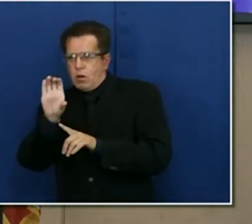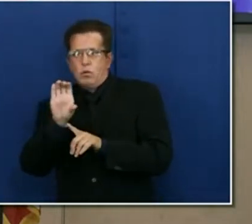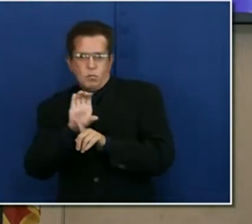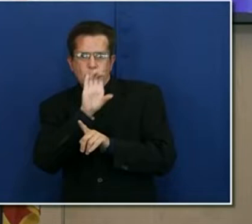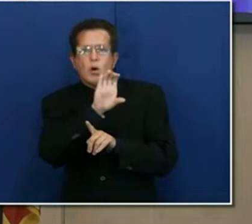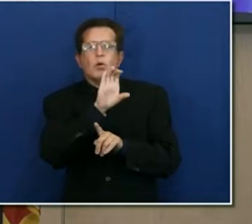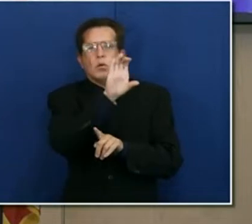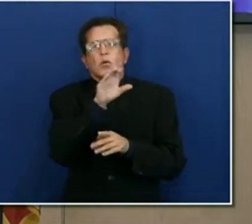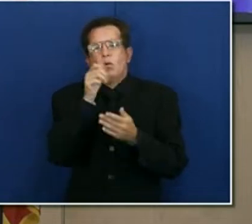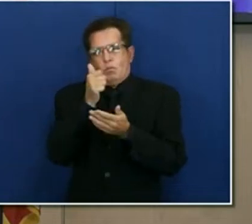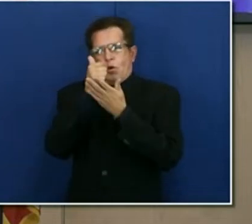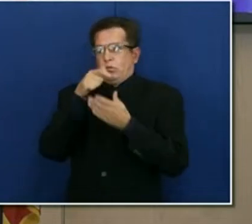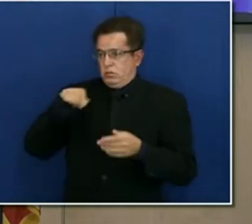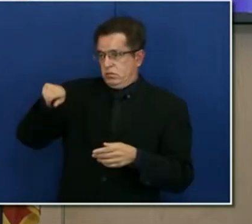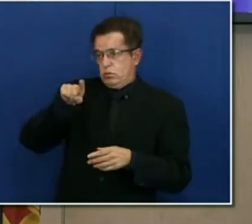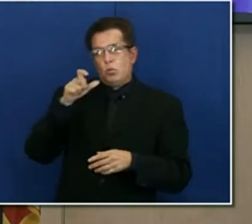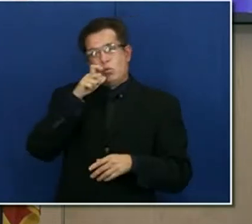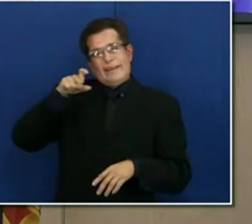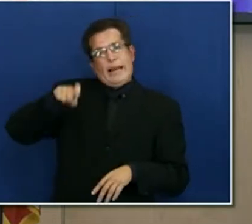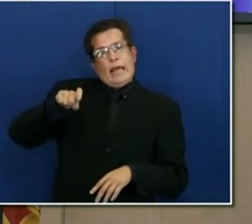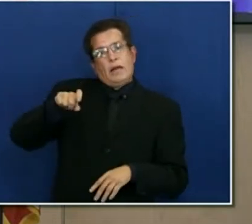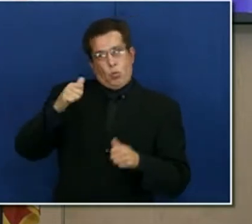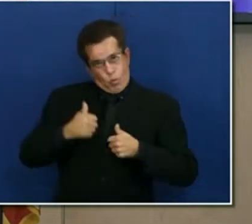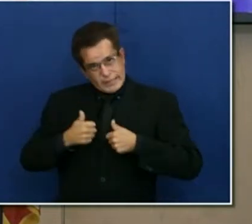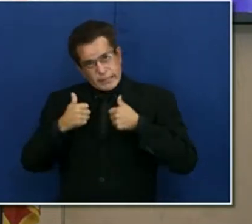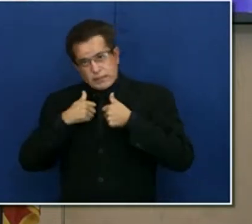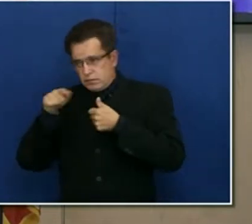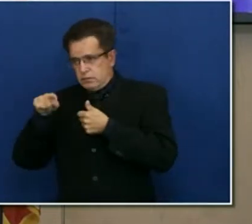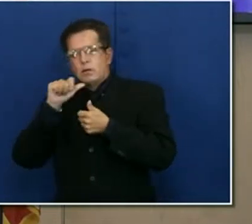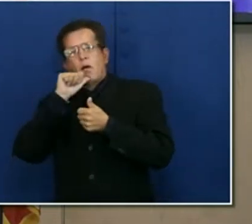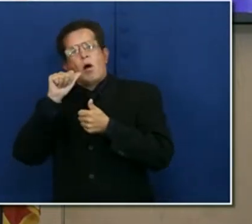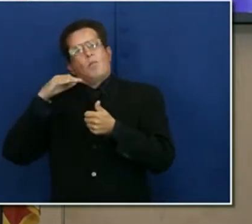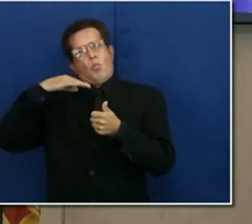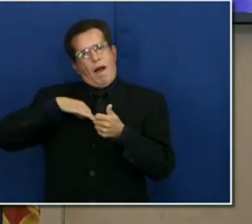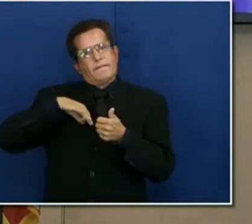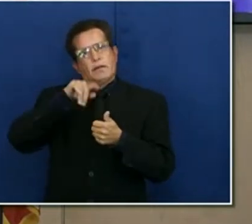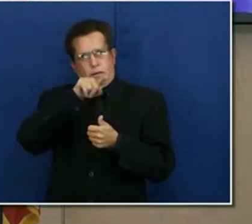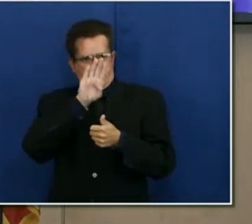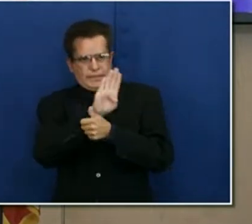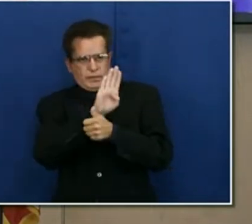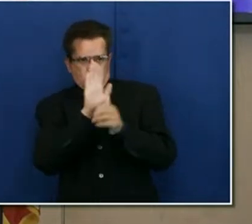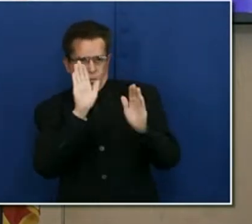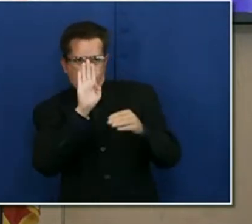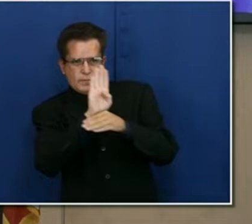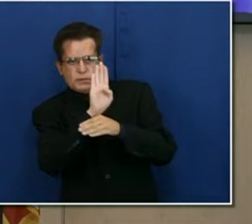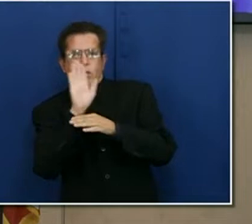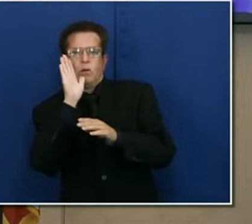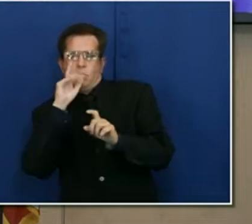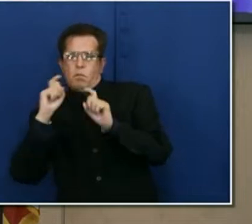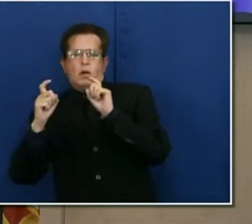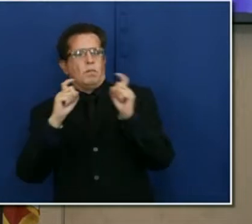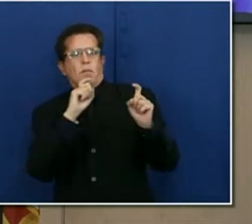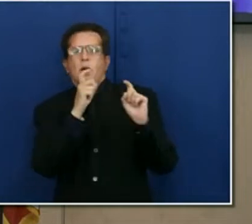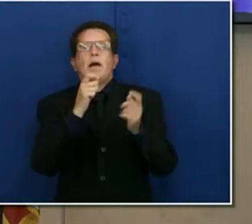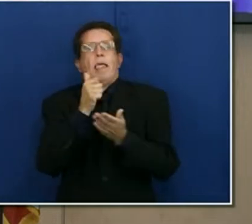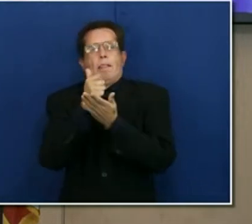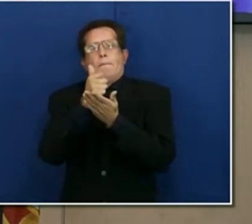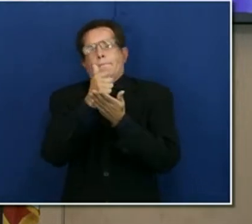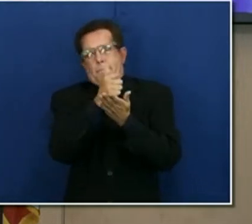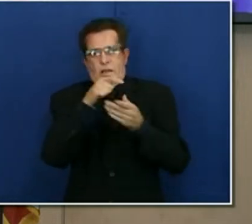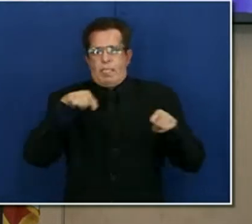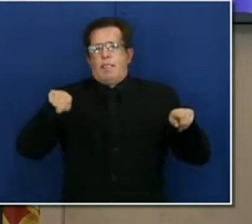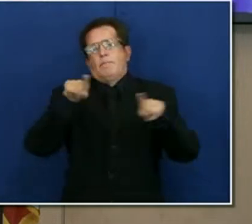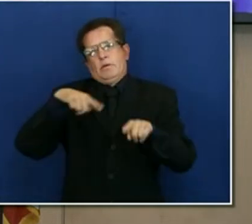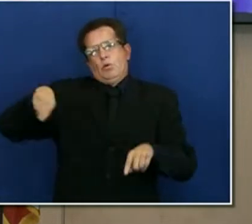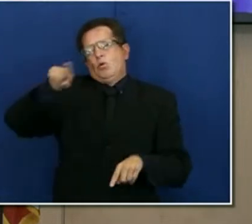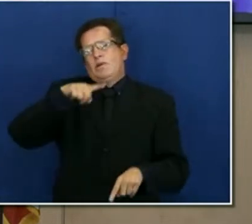support our most vulnerable residents, nonprofits, and small businesses who are all doing their best in weathering this